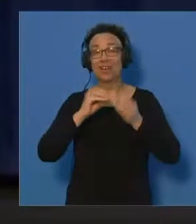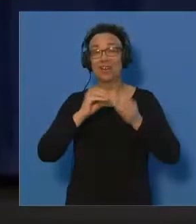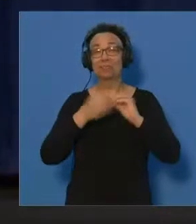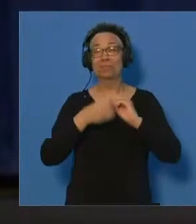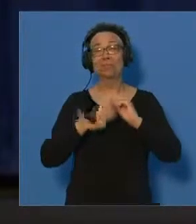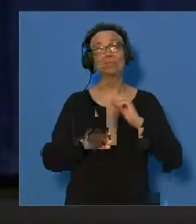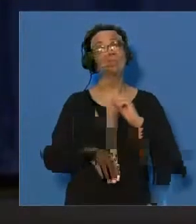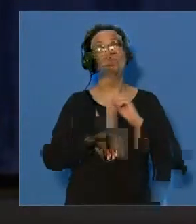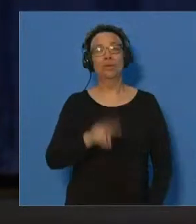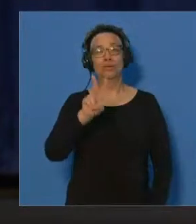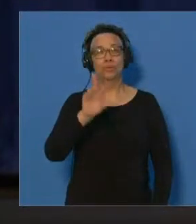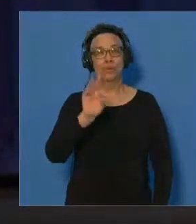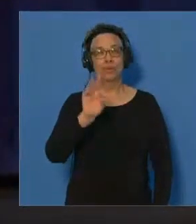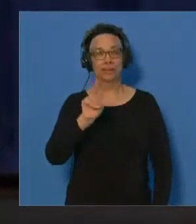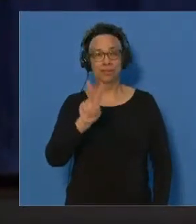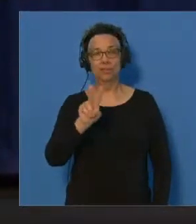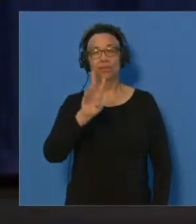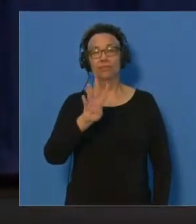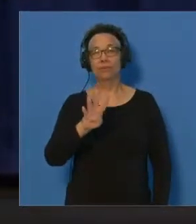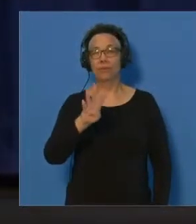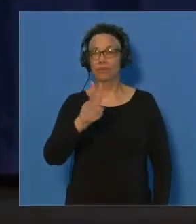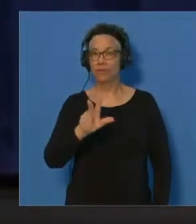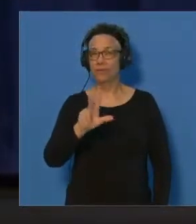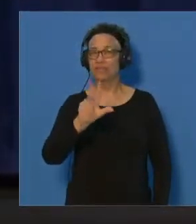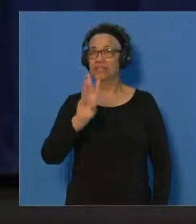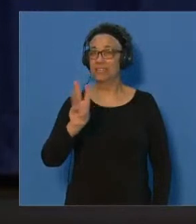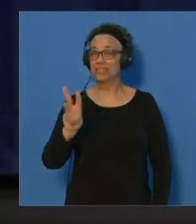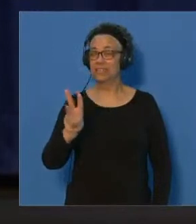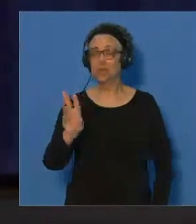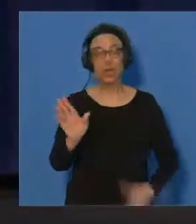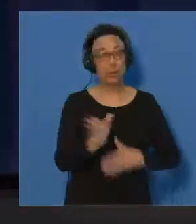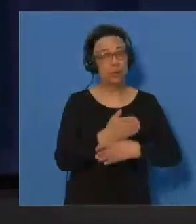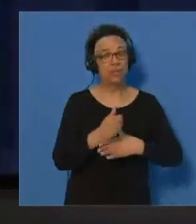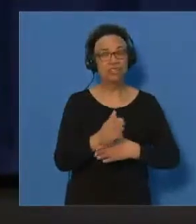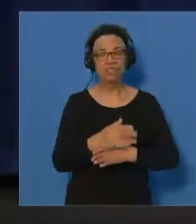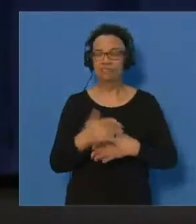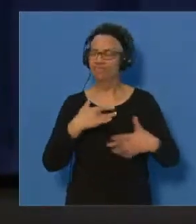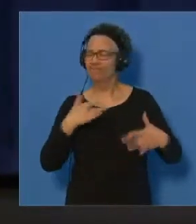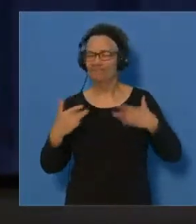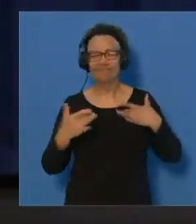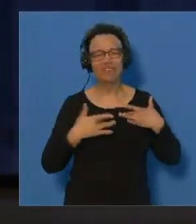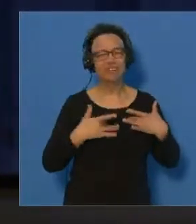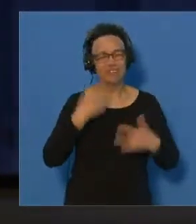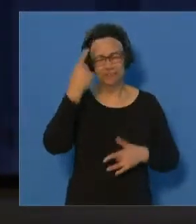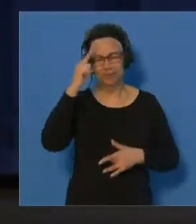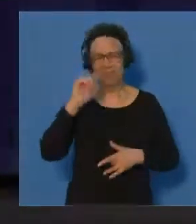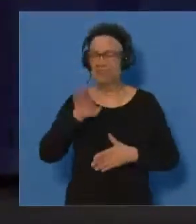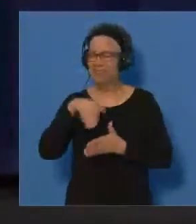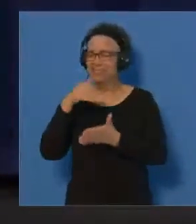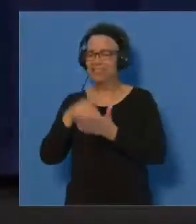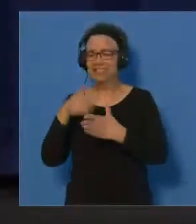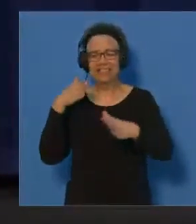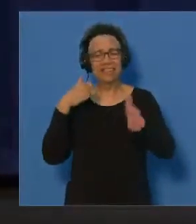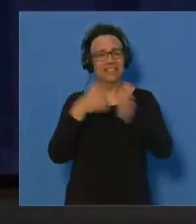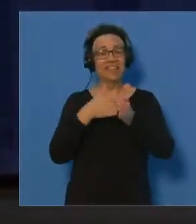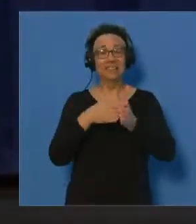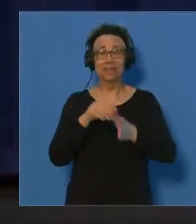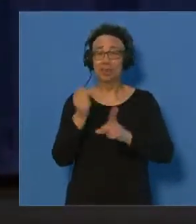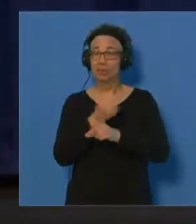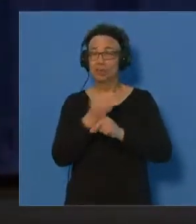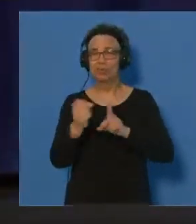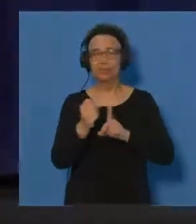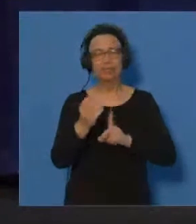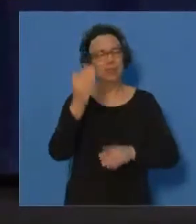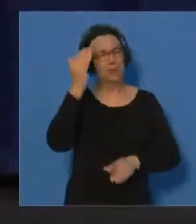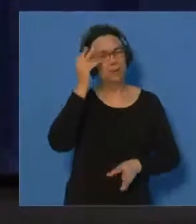is 4366. We share the concerns of the Center Against Abuse and note that there are persons in our community